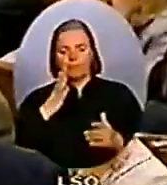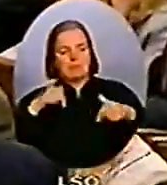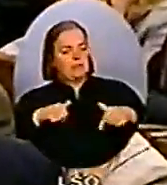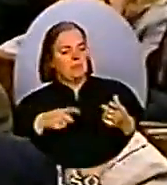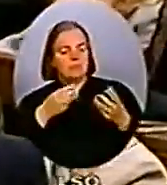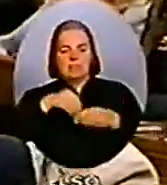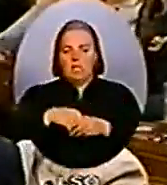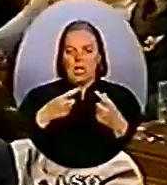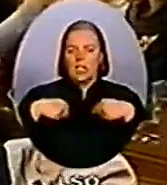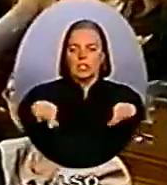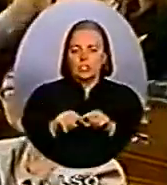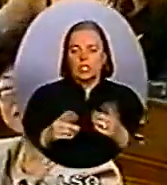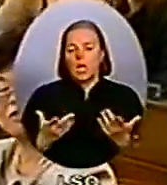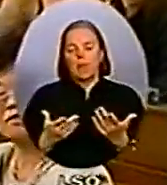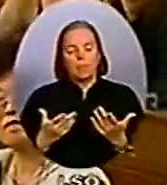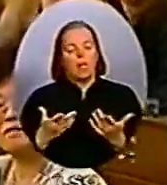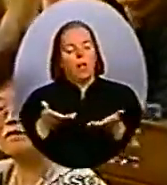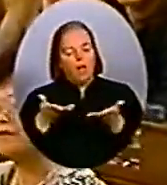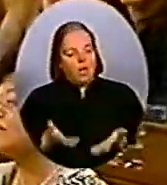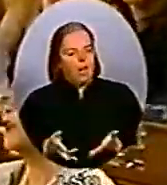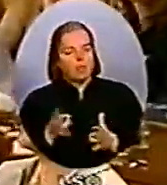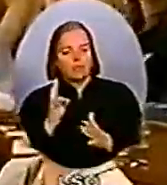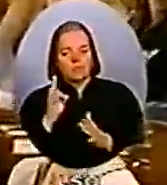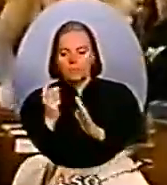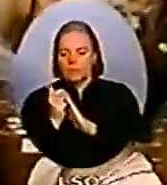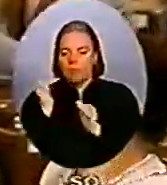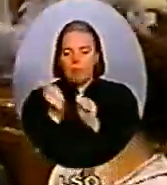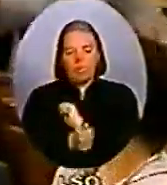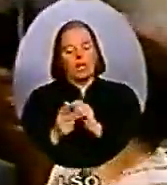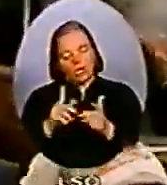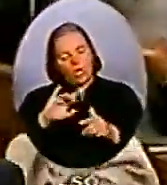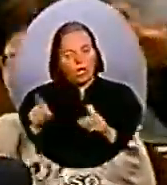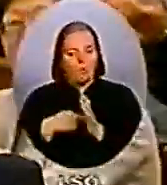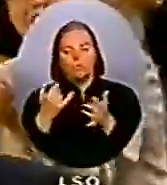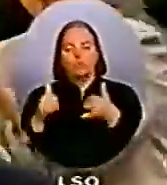I encourage the House Leader for the NDP to get his own side.